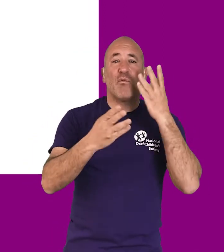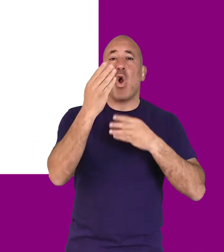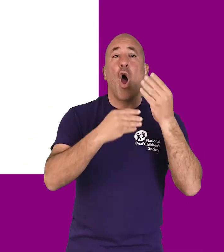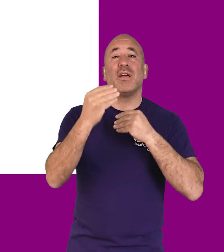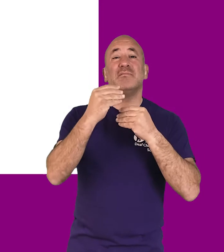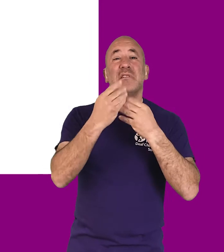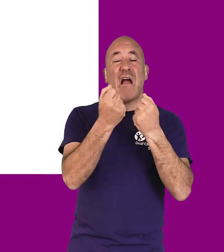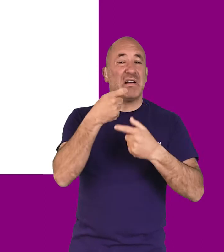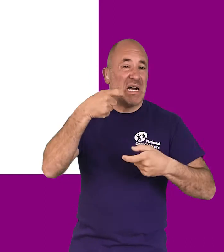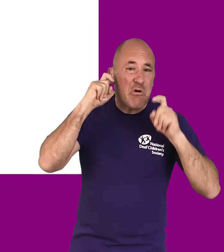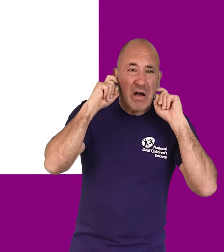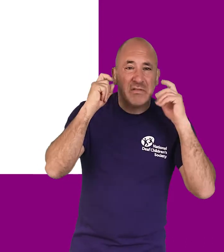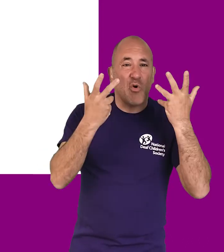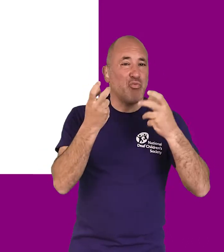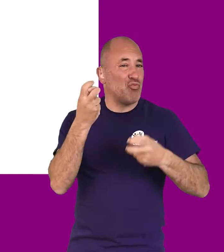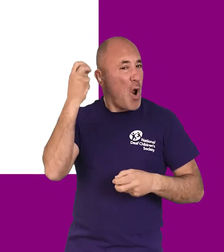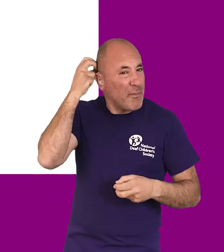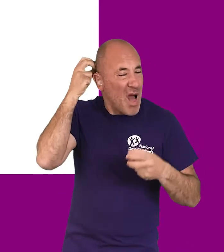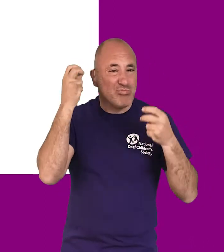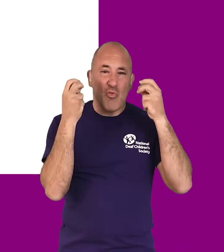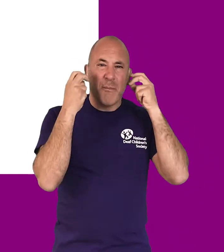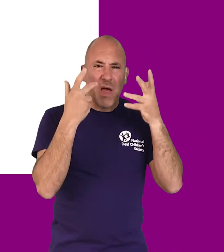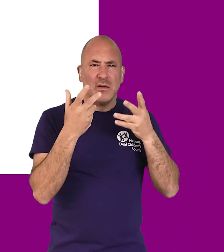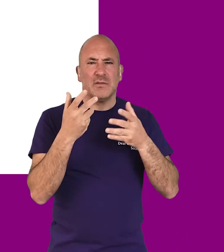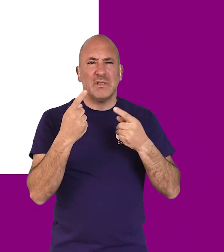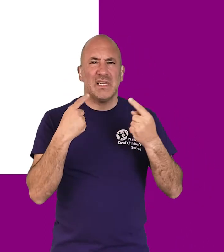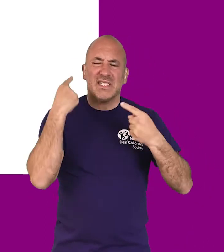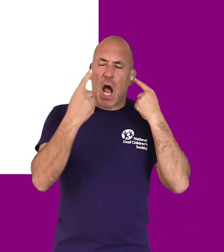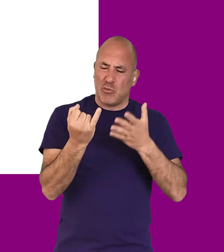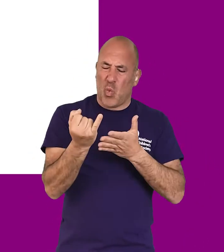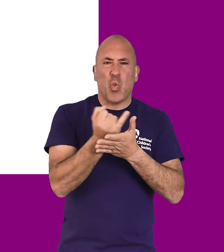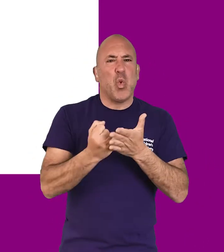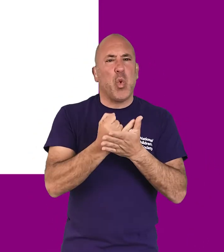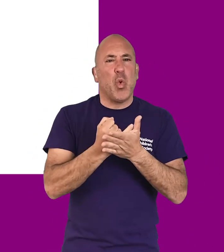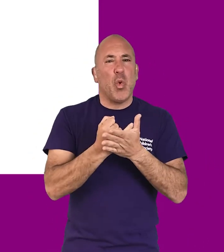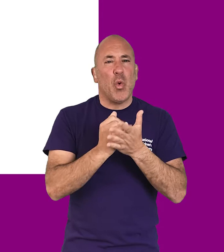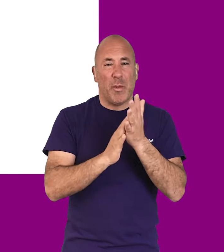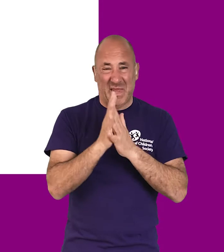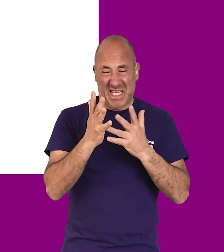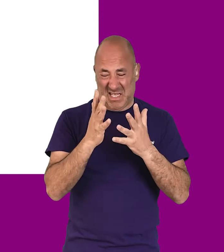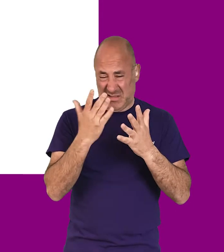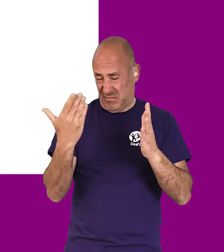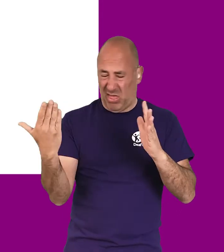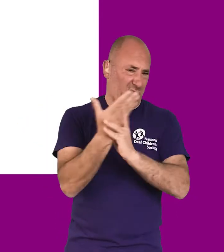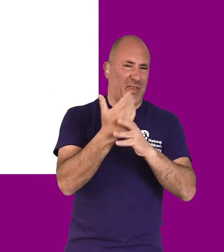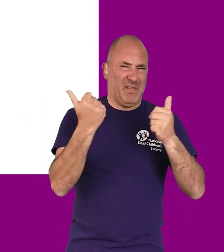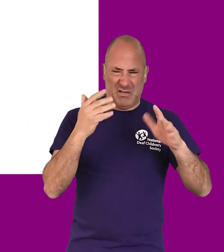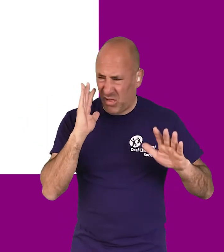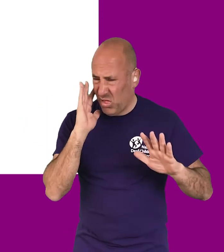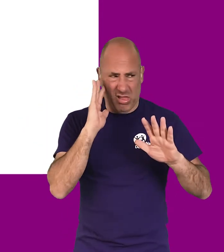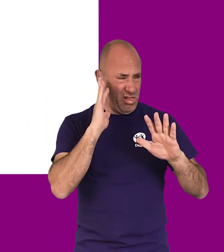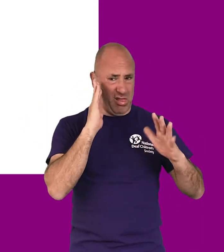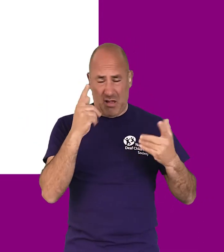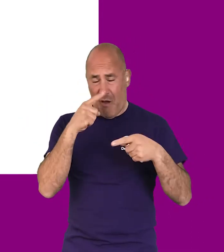For deaf learners who use hearing aids or cochlear implant, then having poor sound